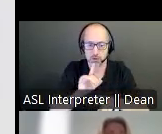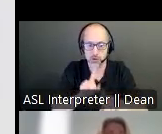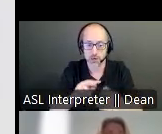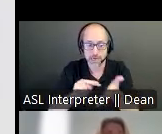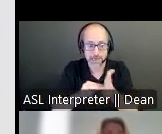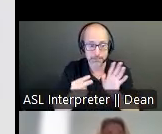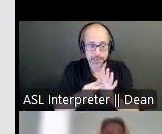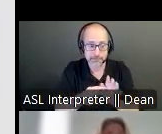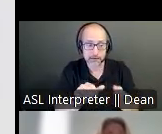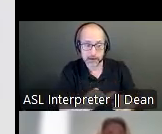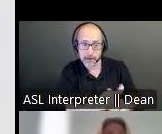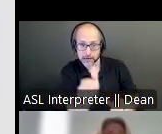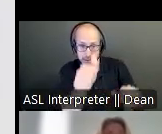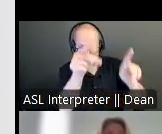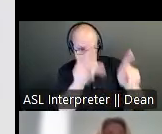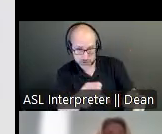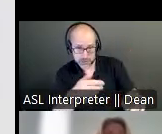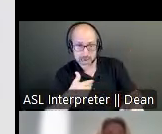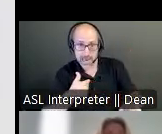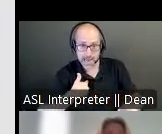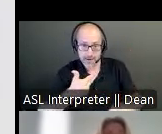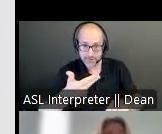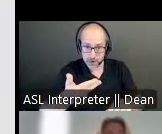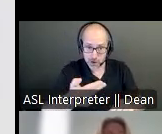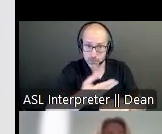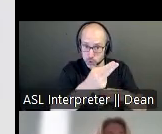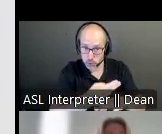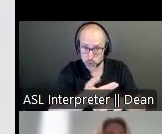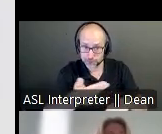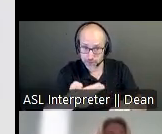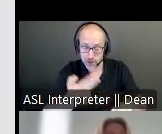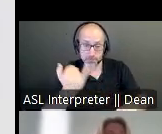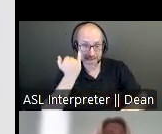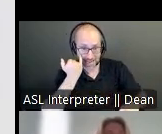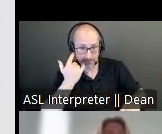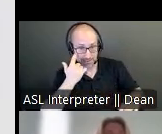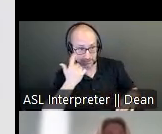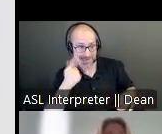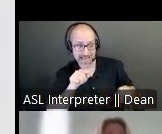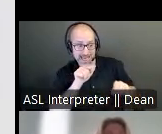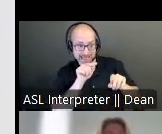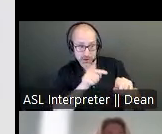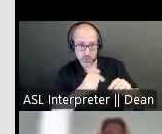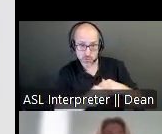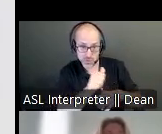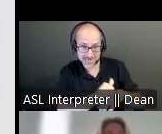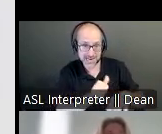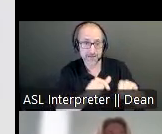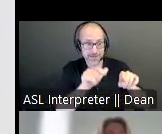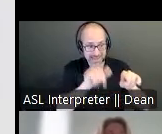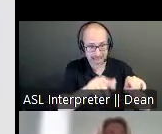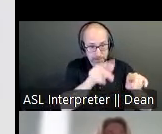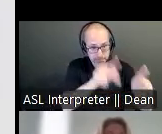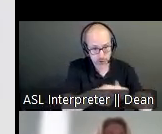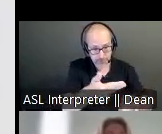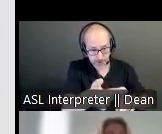another person's possession or use of firearms if there's a risk that their firearms could be accessed by someone who is already under